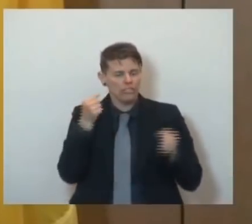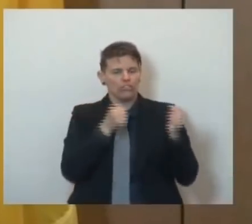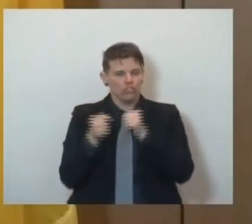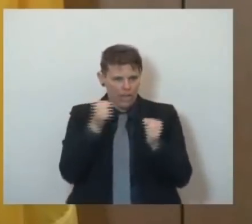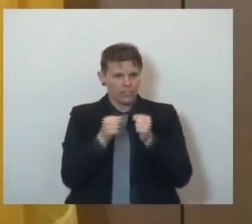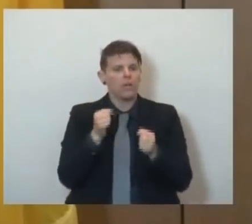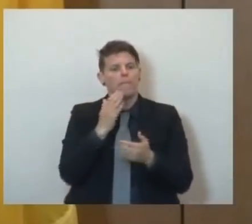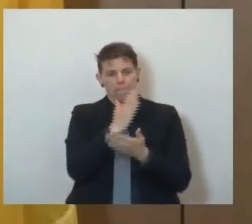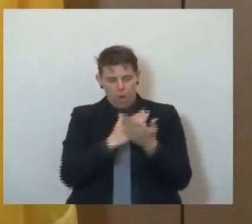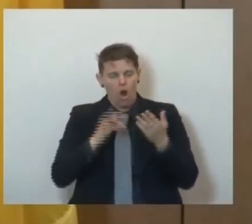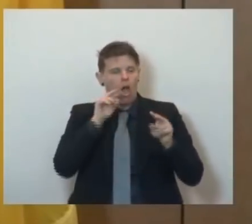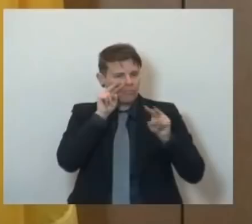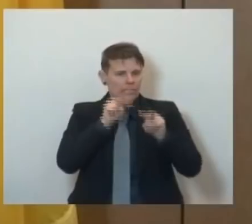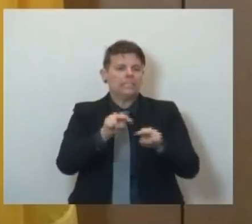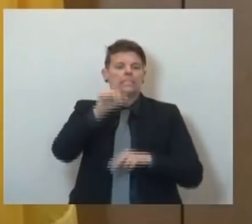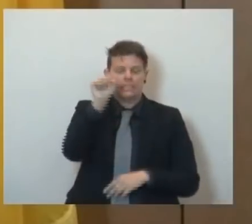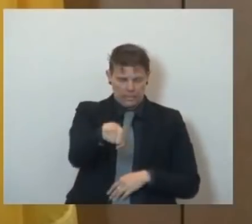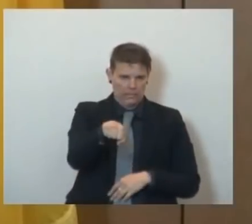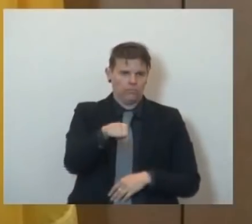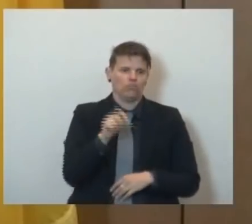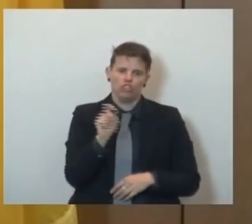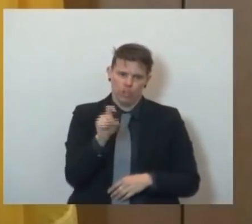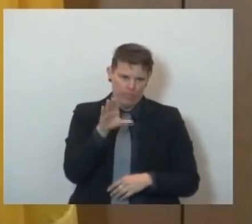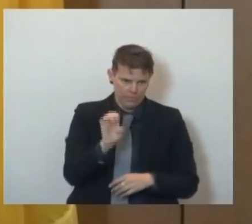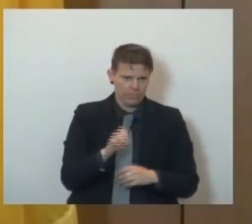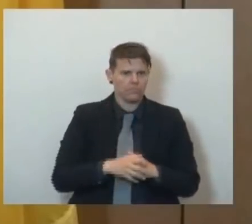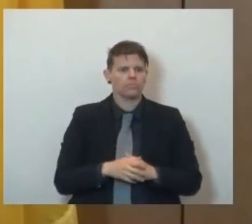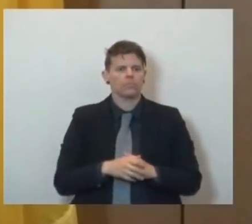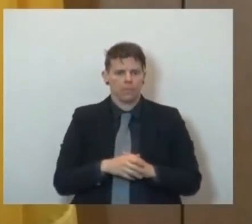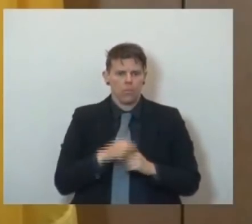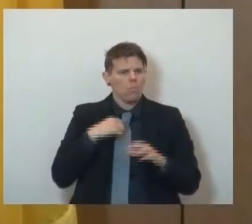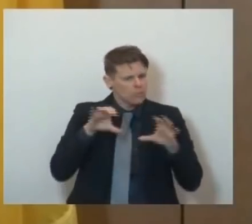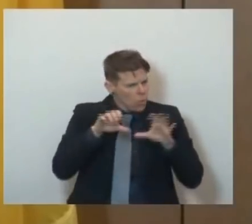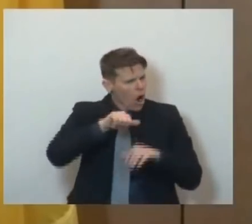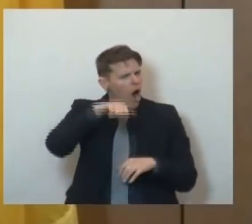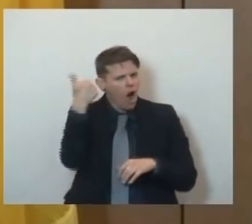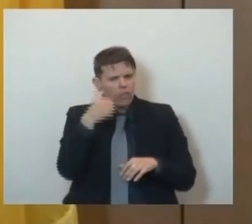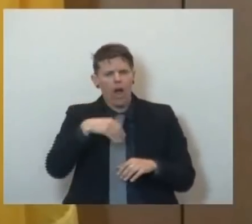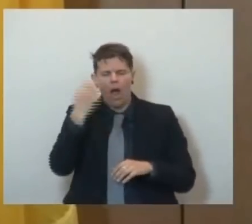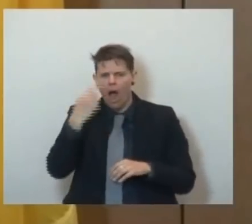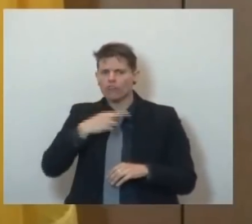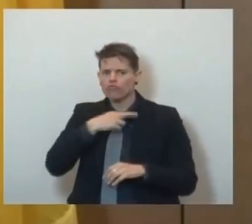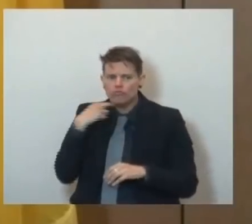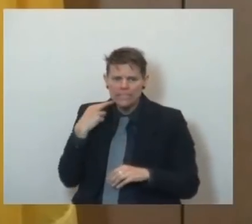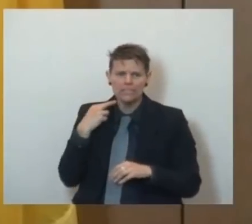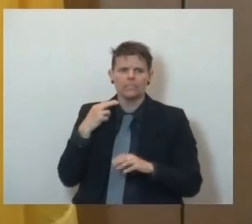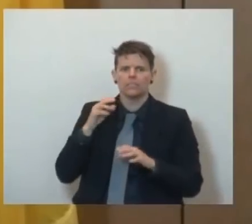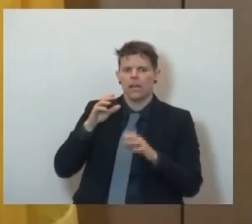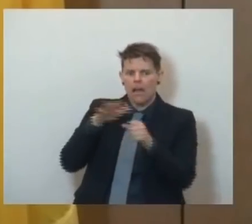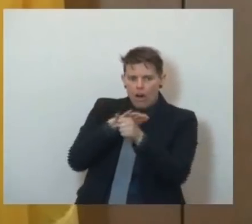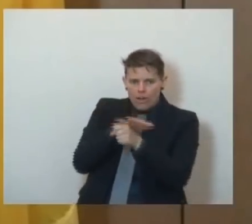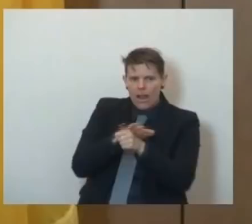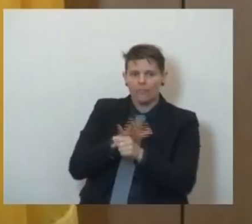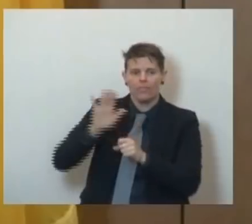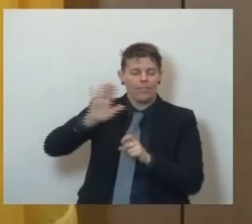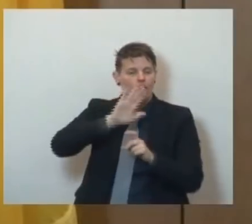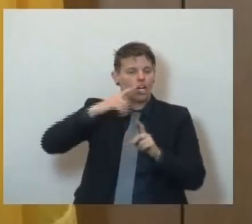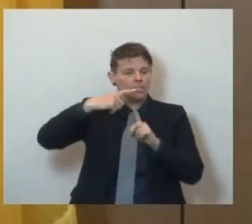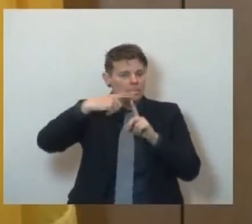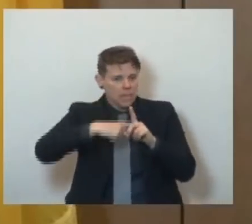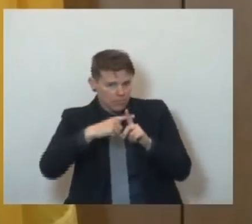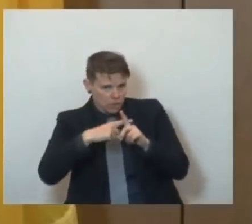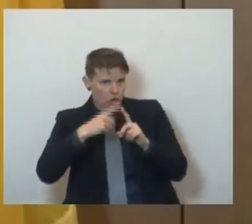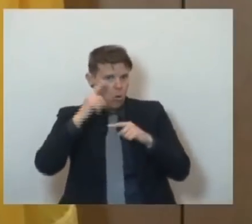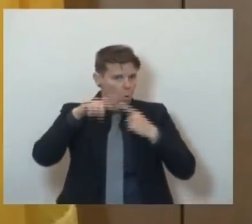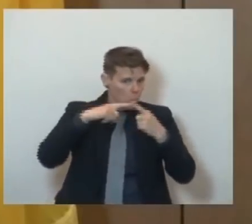We did the same thing that we did also to other high-risk. They had to do all the mitigation strategies. Temperatures in, right before you